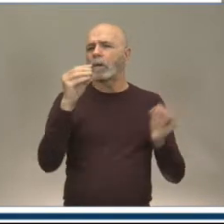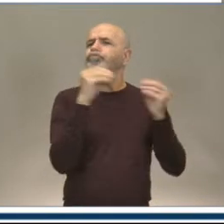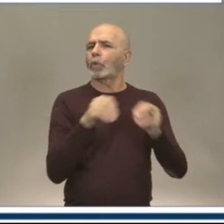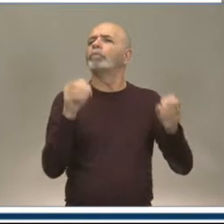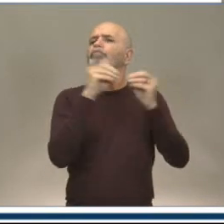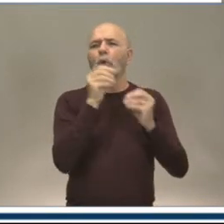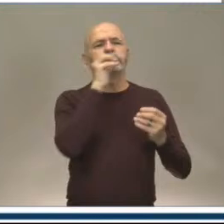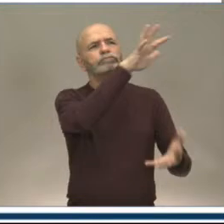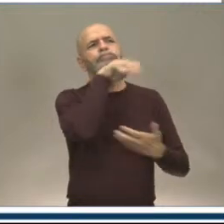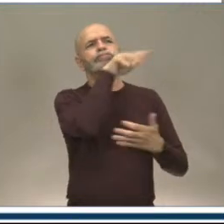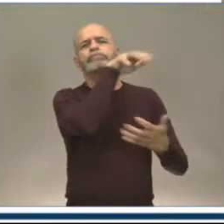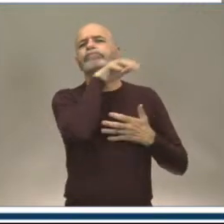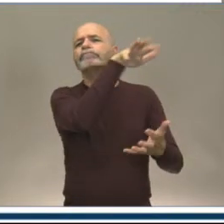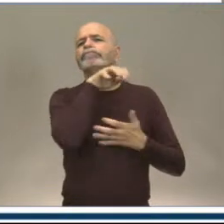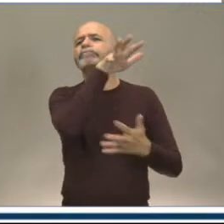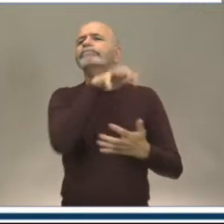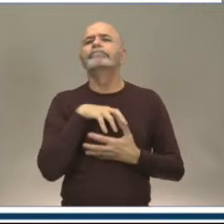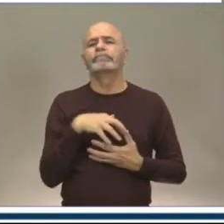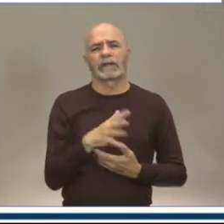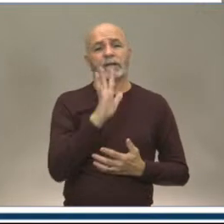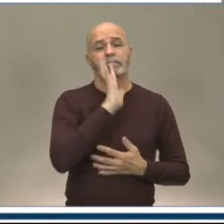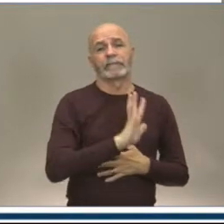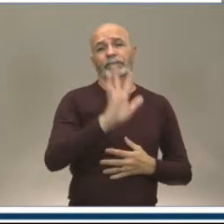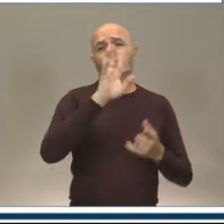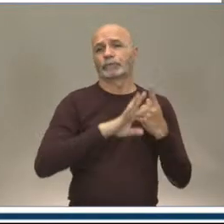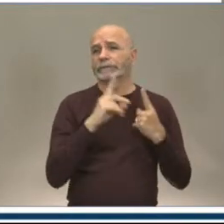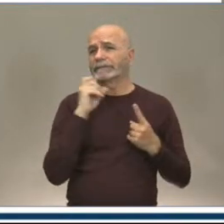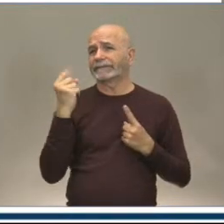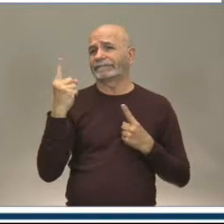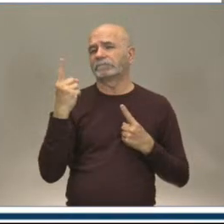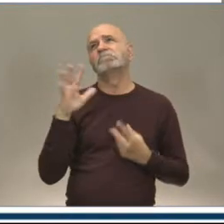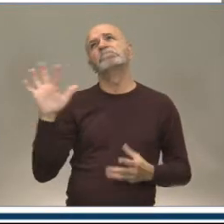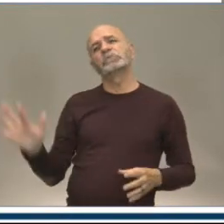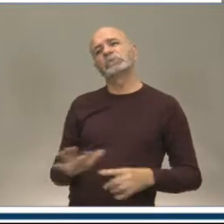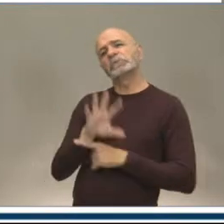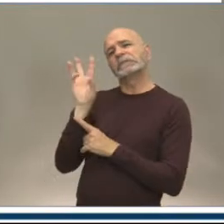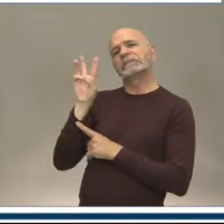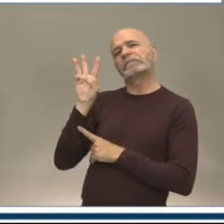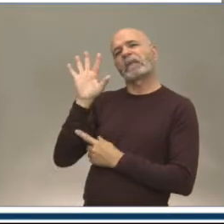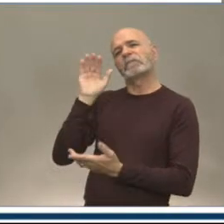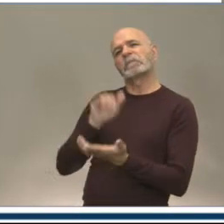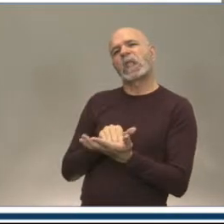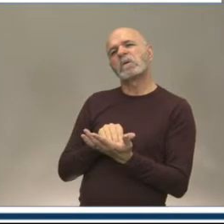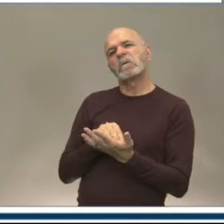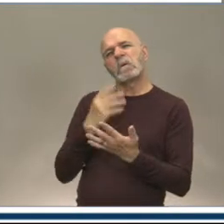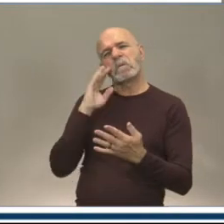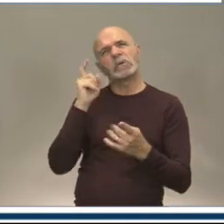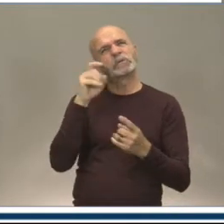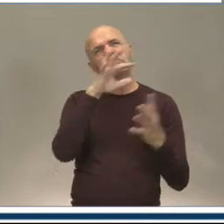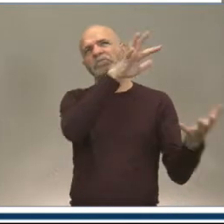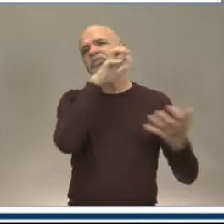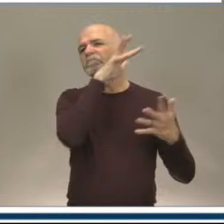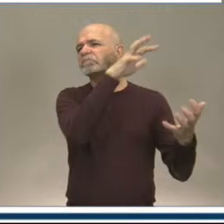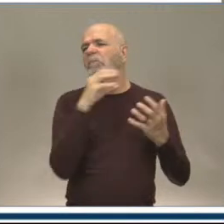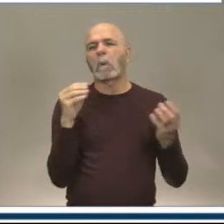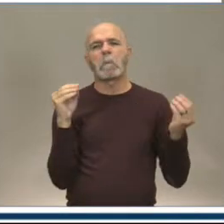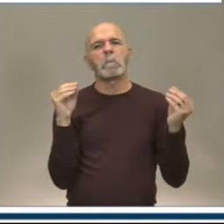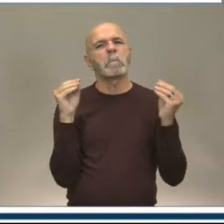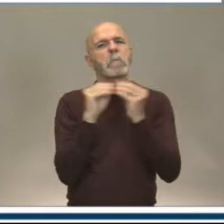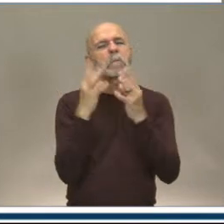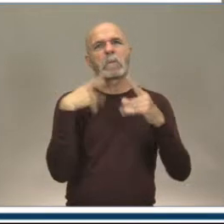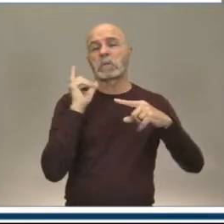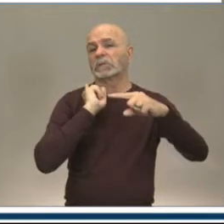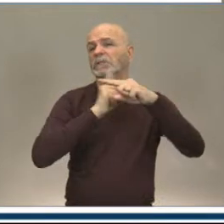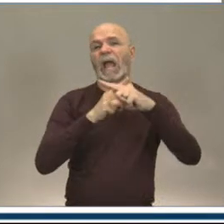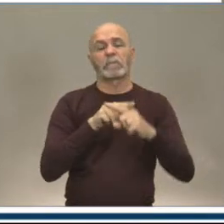the 5 to 11-year-old population is about 65,000, so we're going to need that amount of vaccine times 2. There's no issues